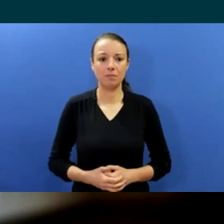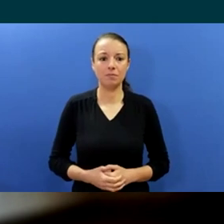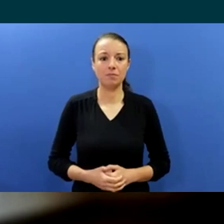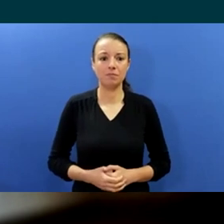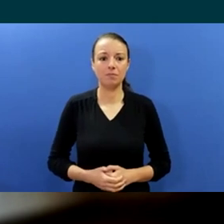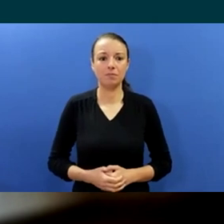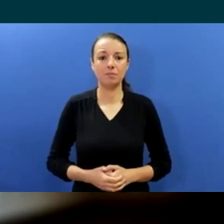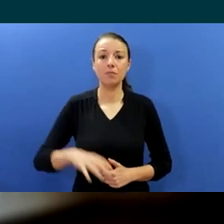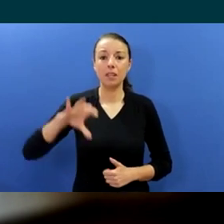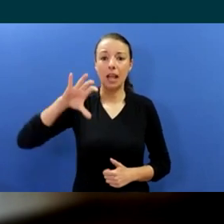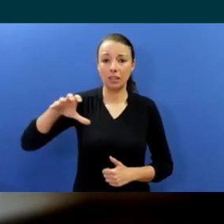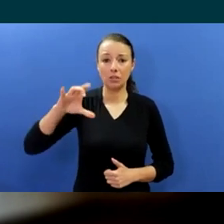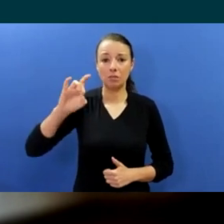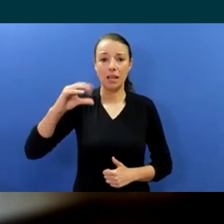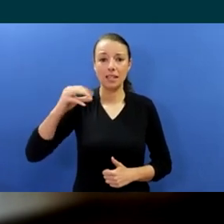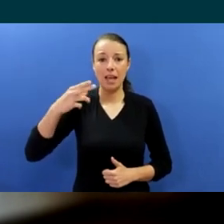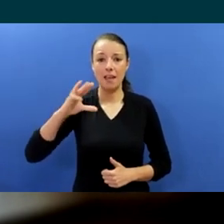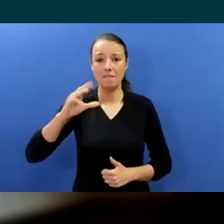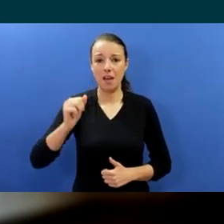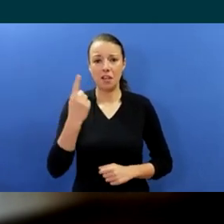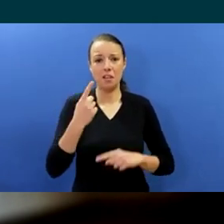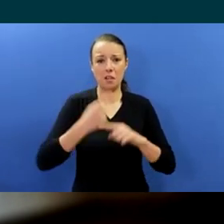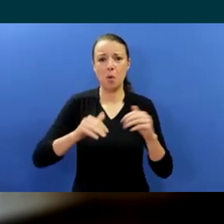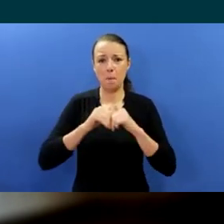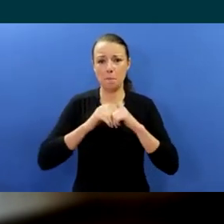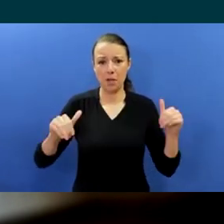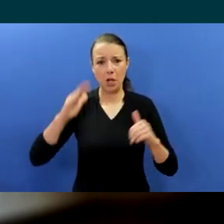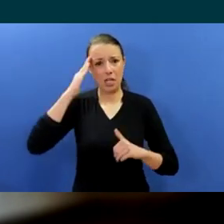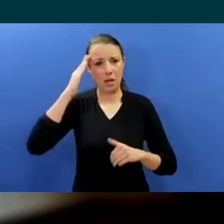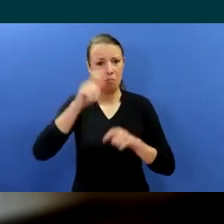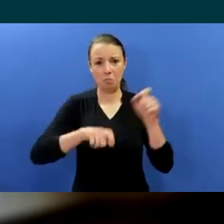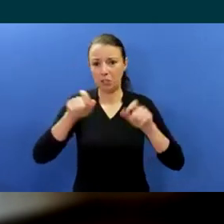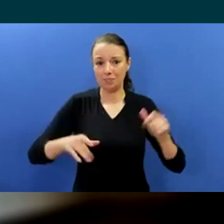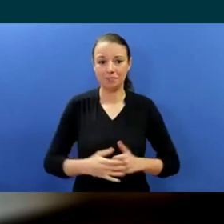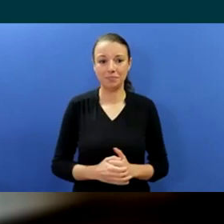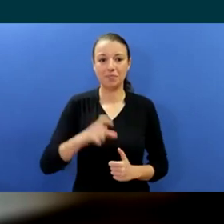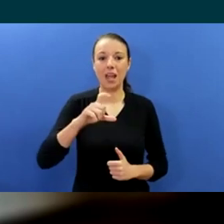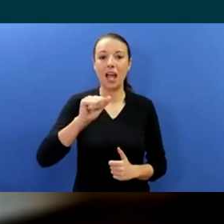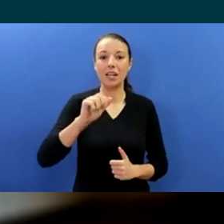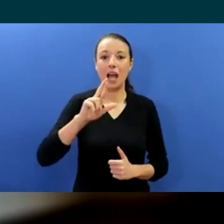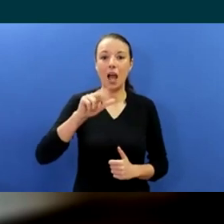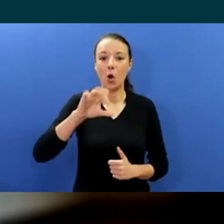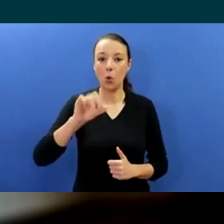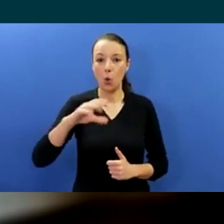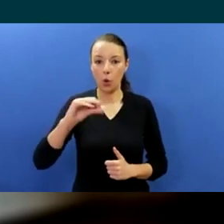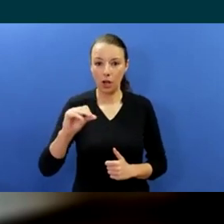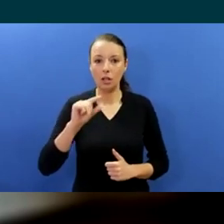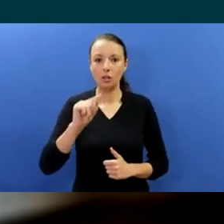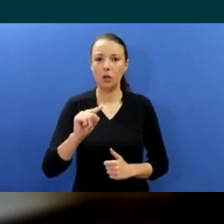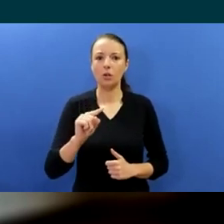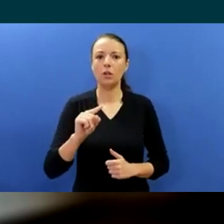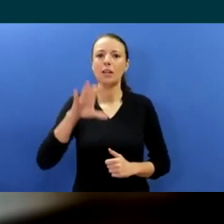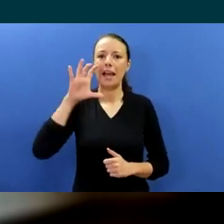people. And Carouge is one city within this canton of Geneva. Is a municipality,